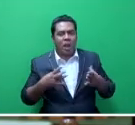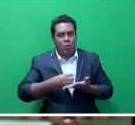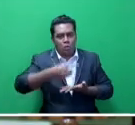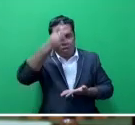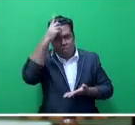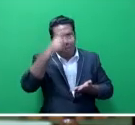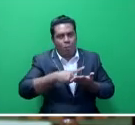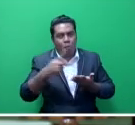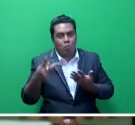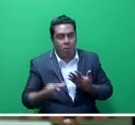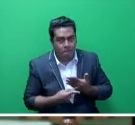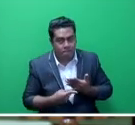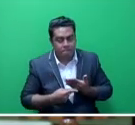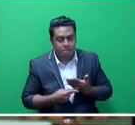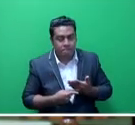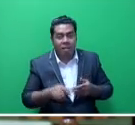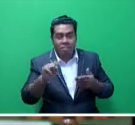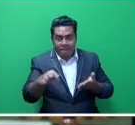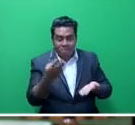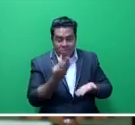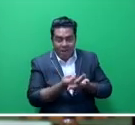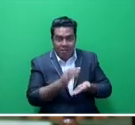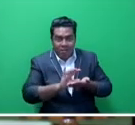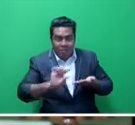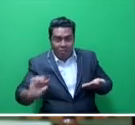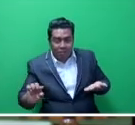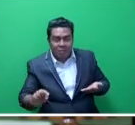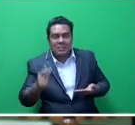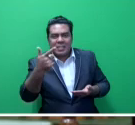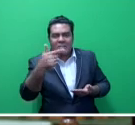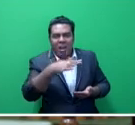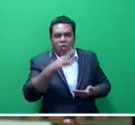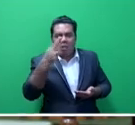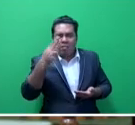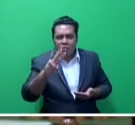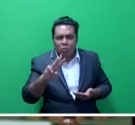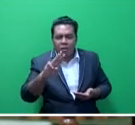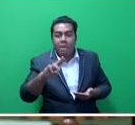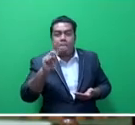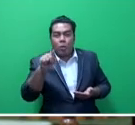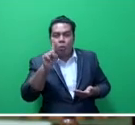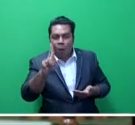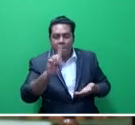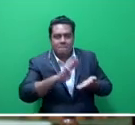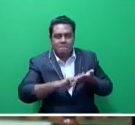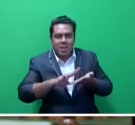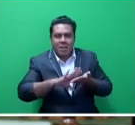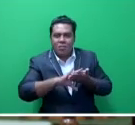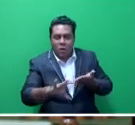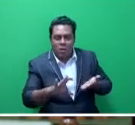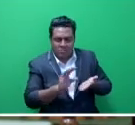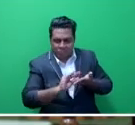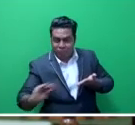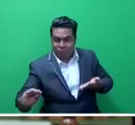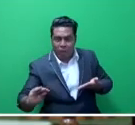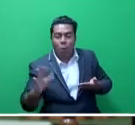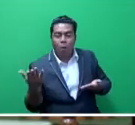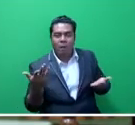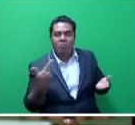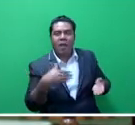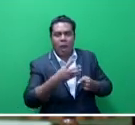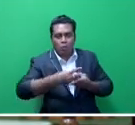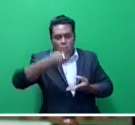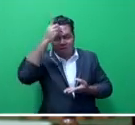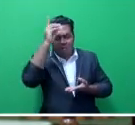sir, that funding falls within a total allocation of $703.1 million to the education sector. This